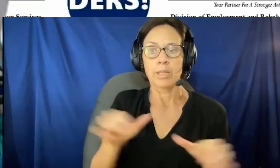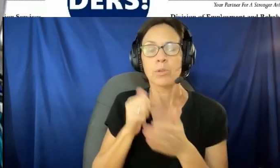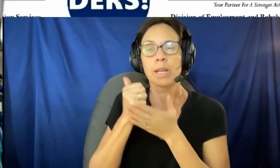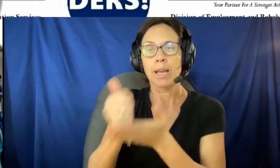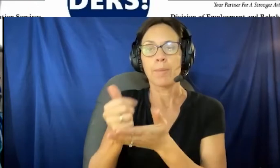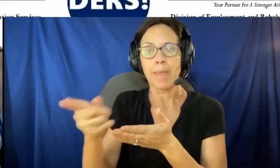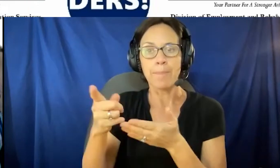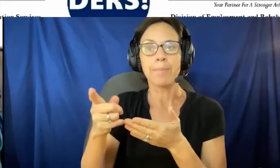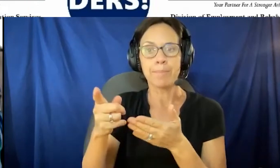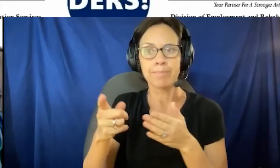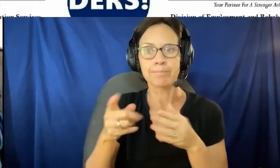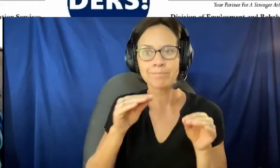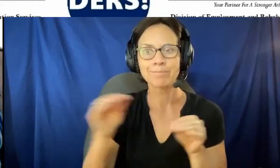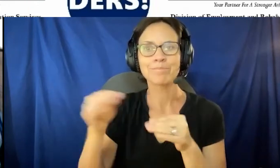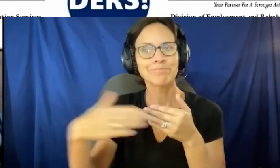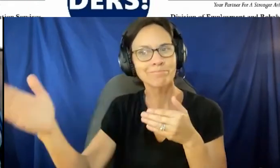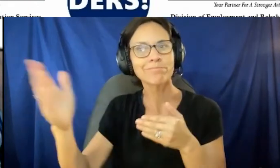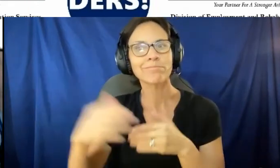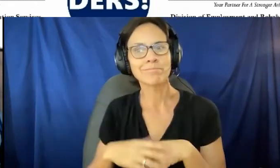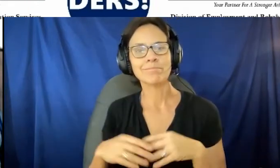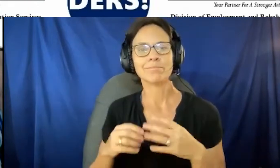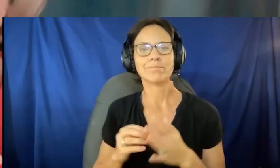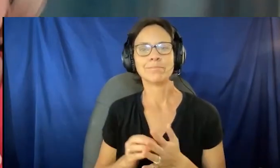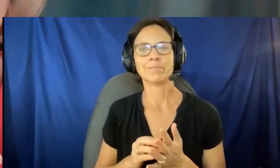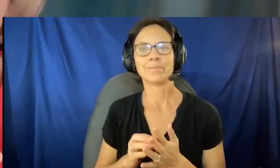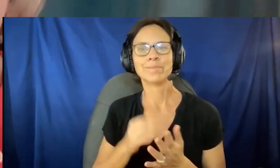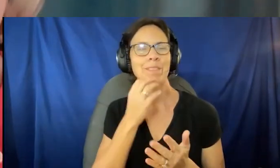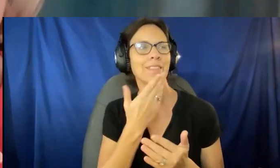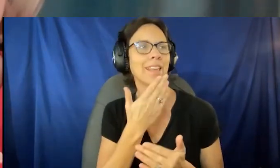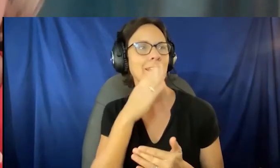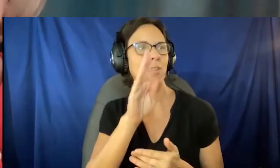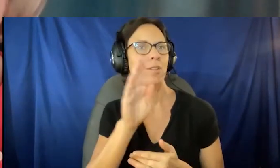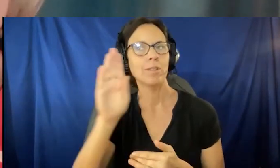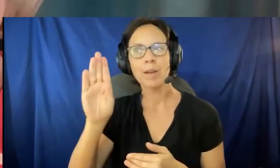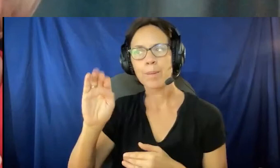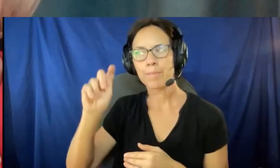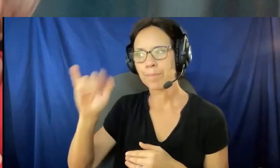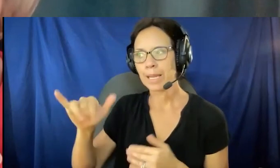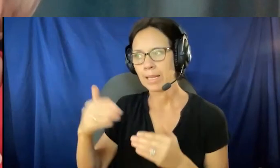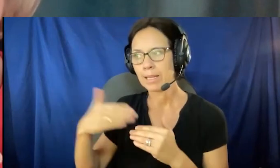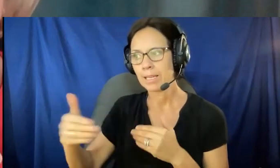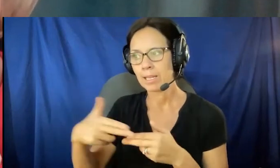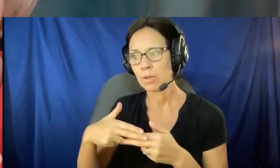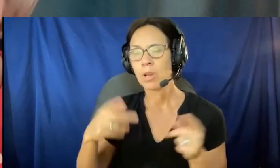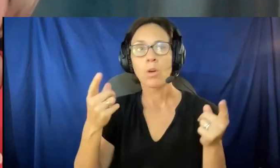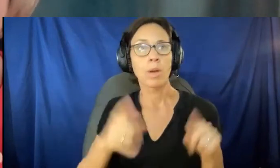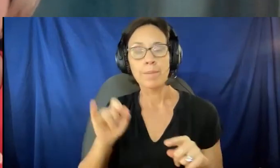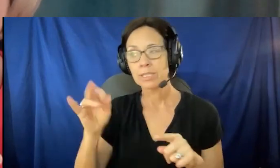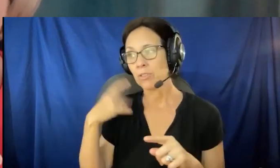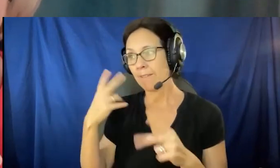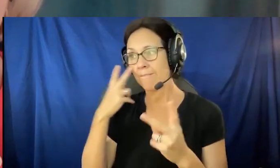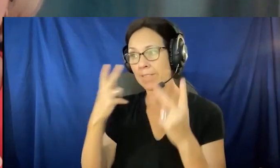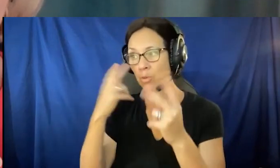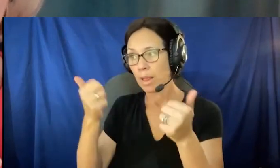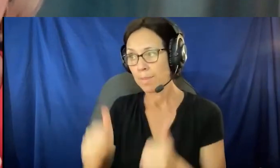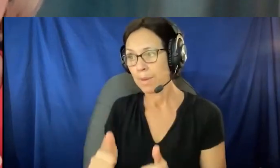forward. Okay, thank you, Betty. Next question. What if you have a visual impairment and do not have it